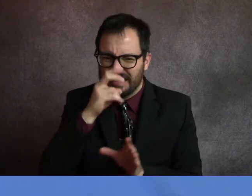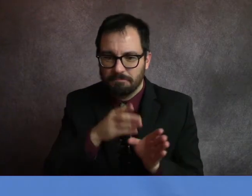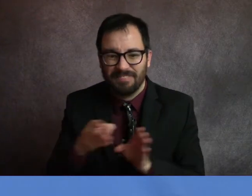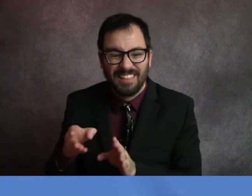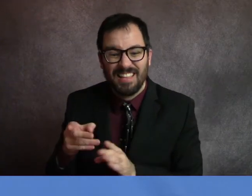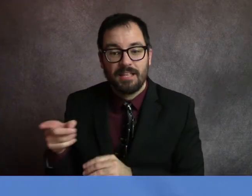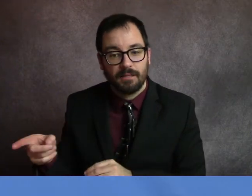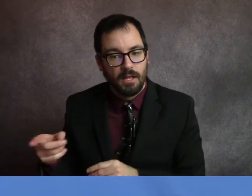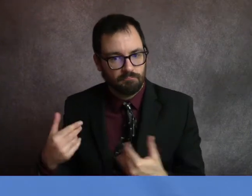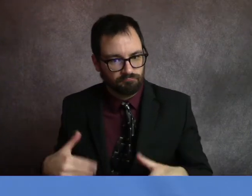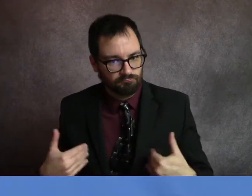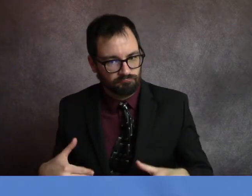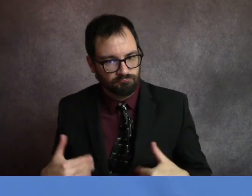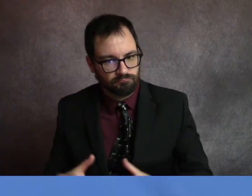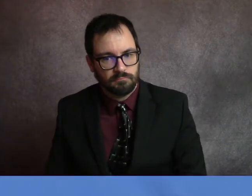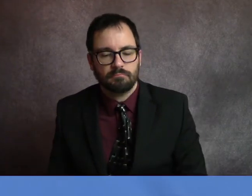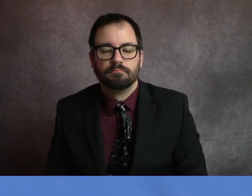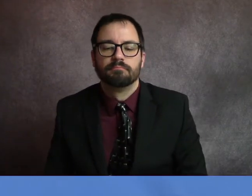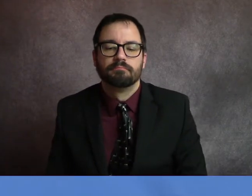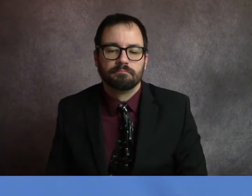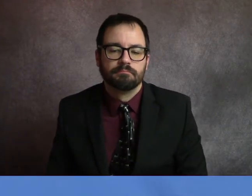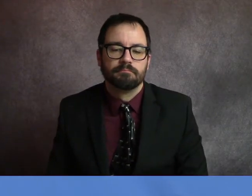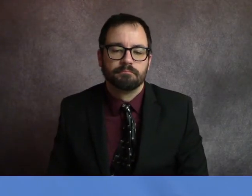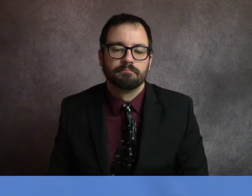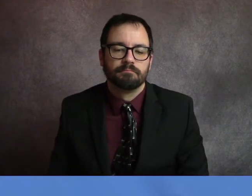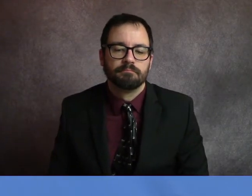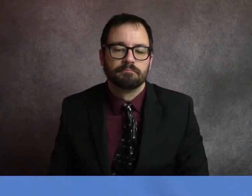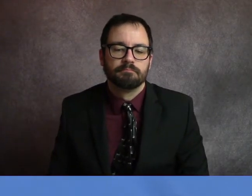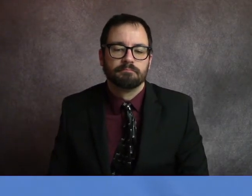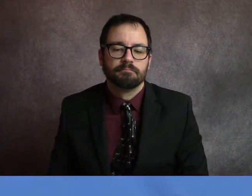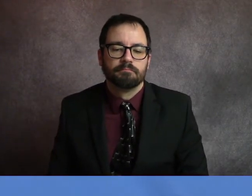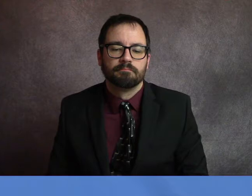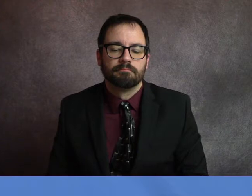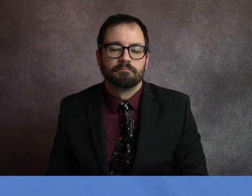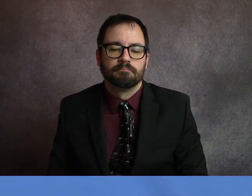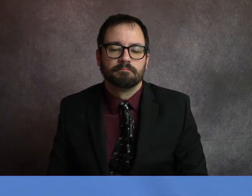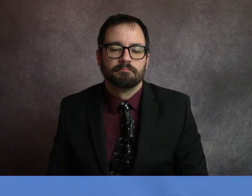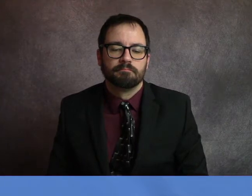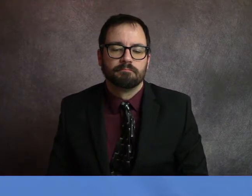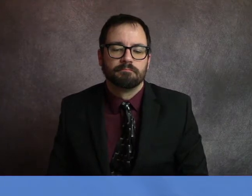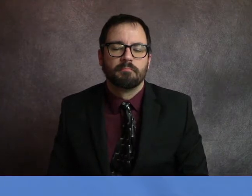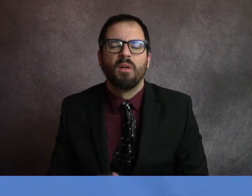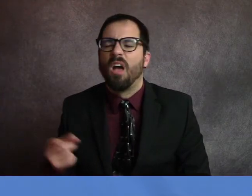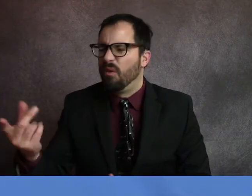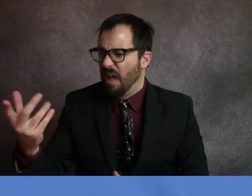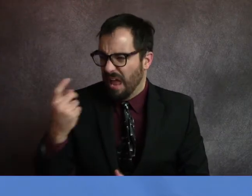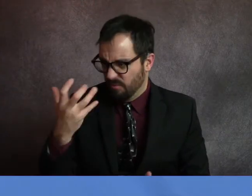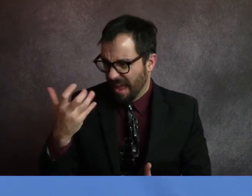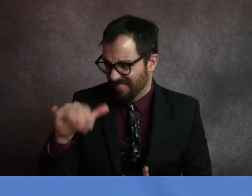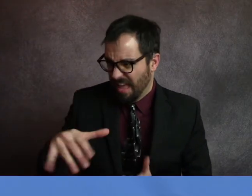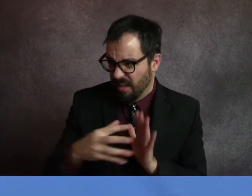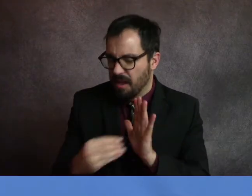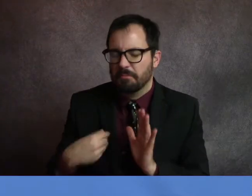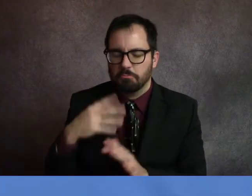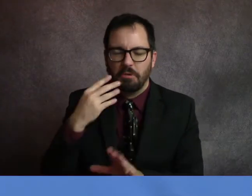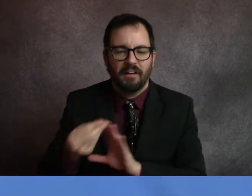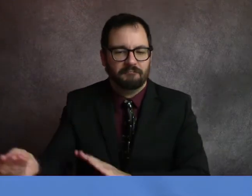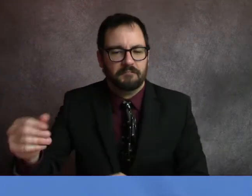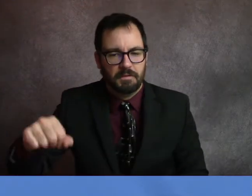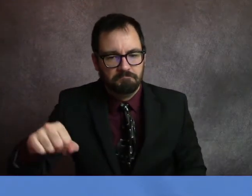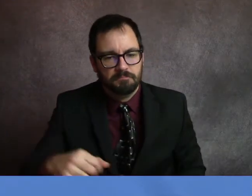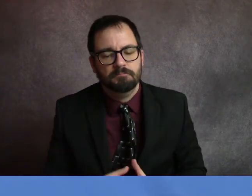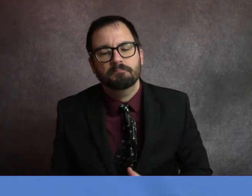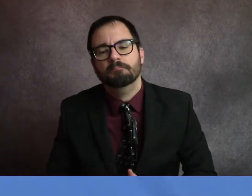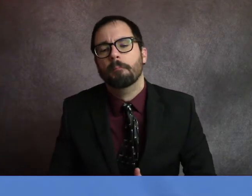place. So a lot of these different there's a few places exempt. We'll get you a copy of it all. We'll look at the protocol that's in place. If we think that